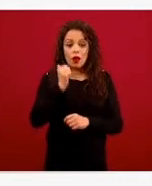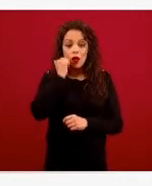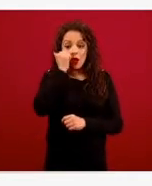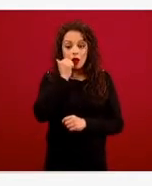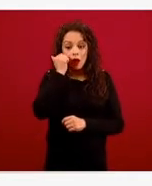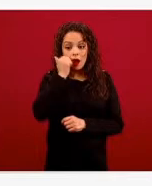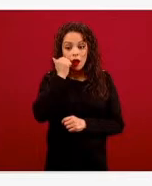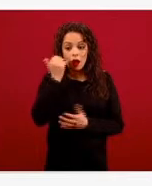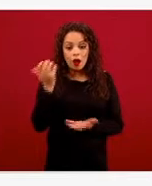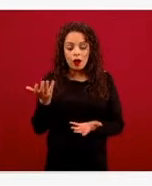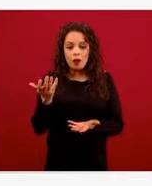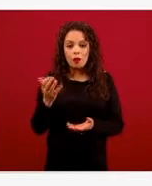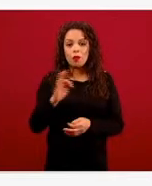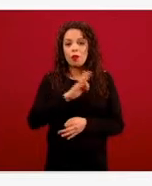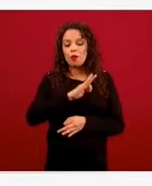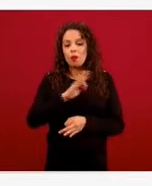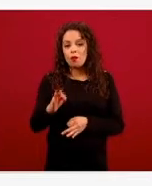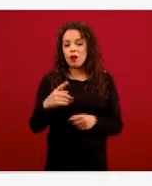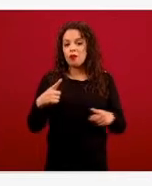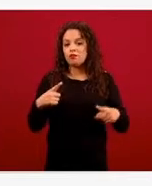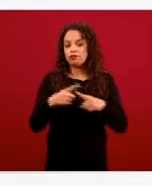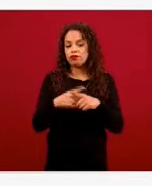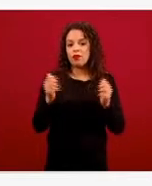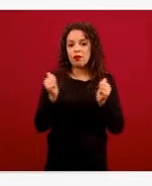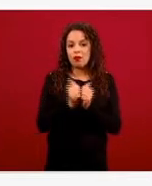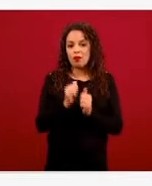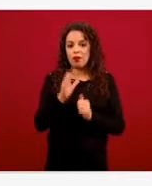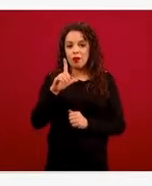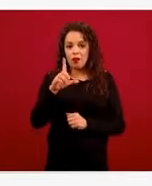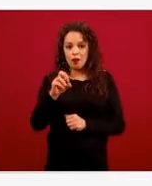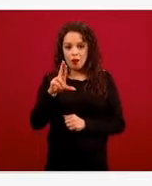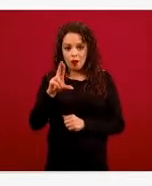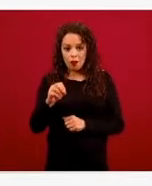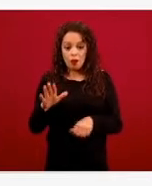also we have to be careful, because soap